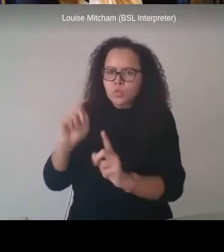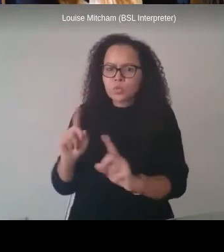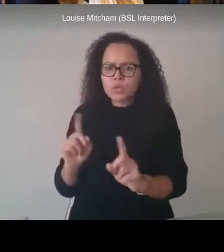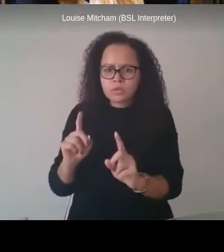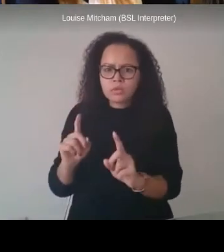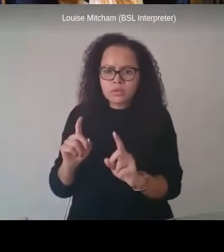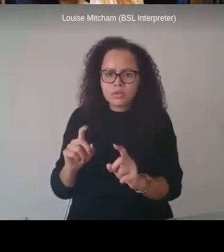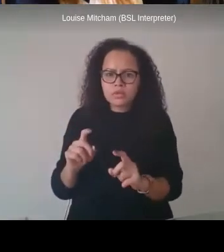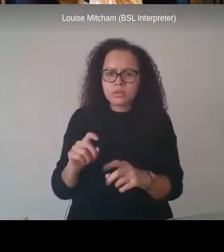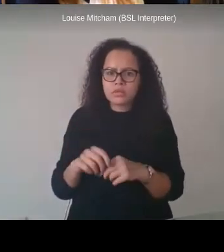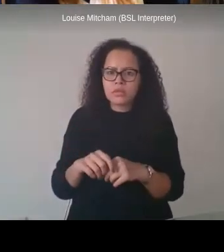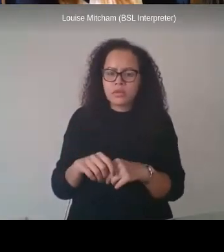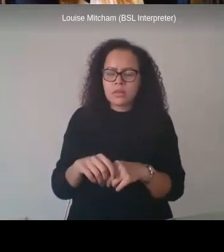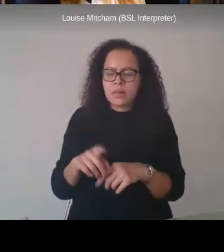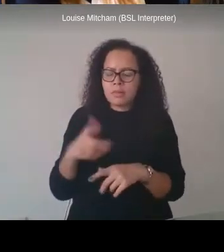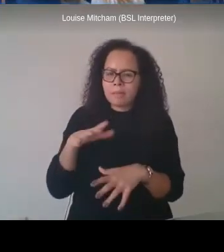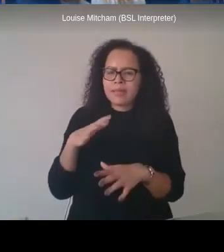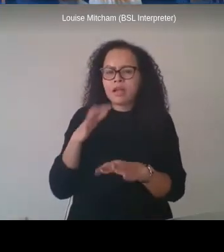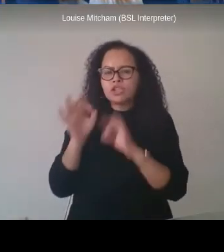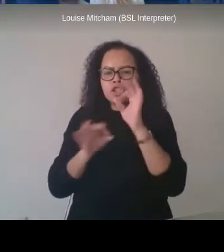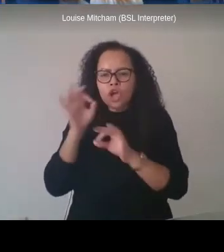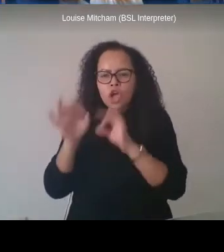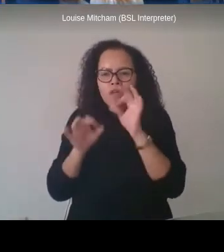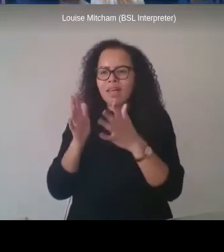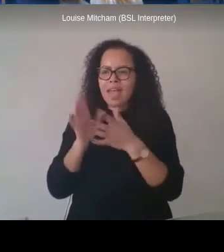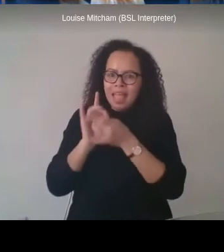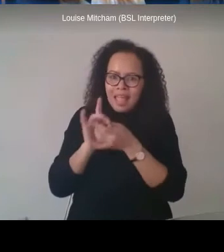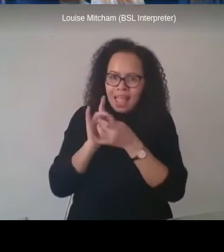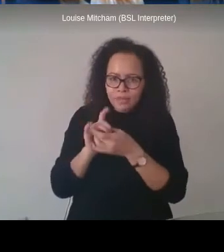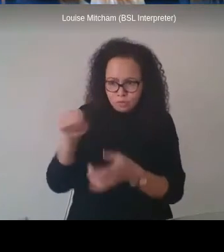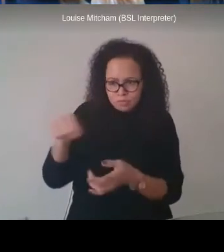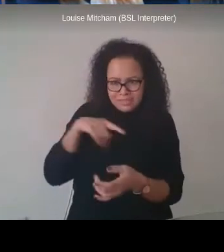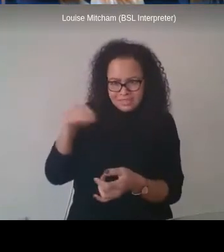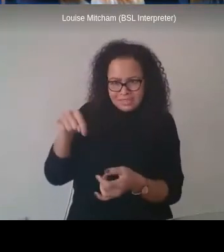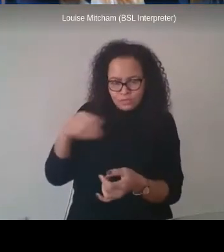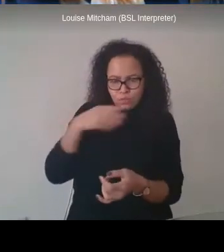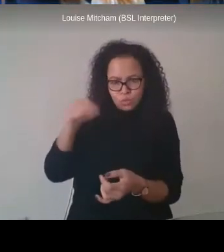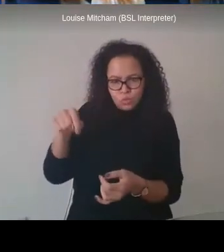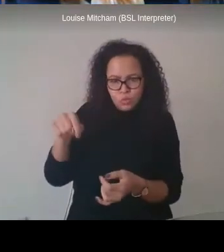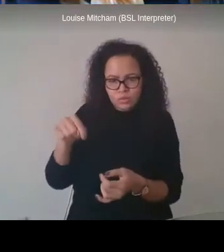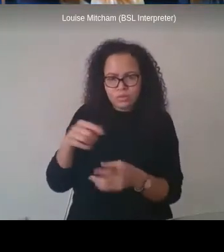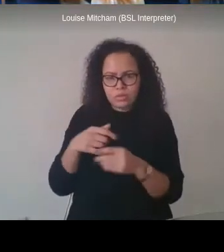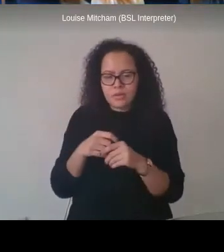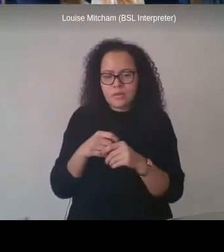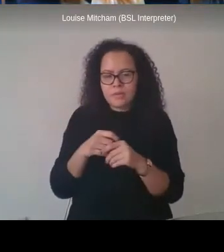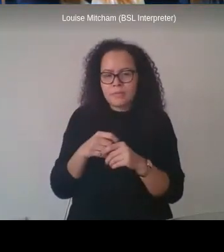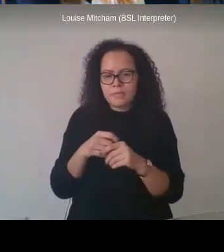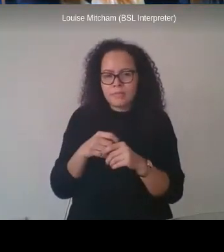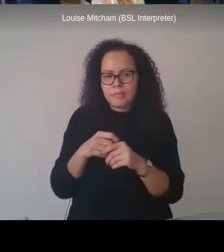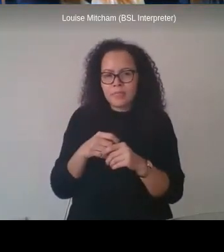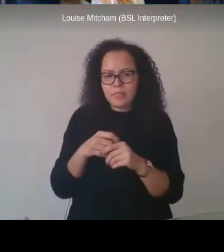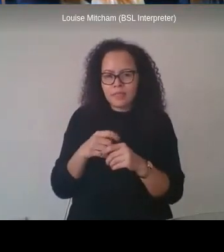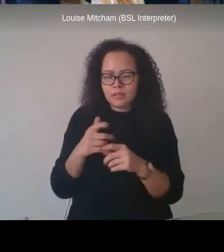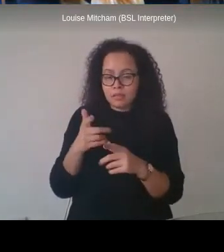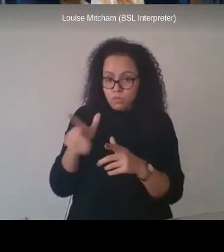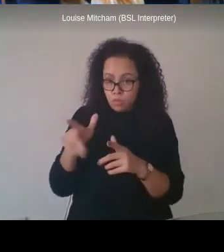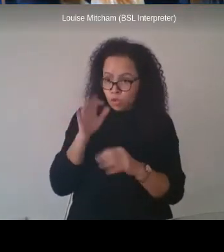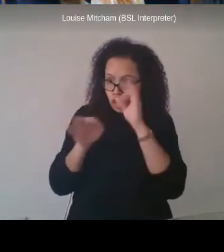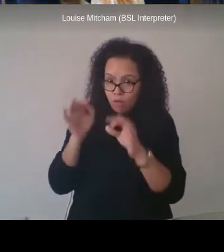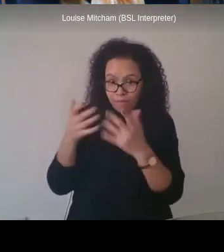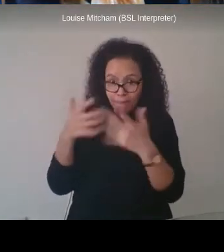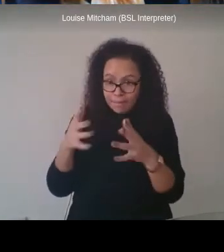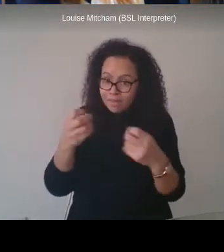where there's been pulse surveys and engagements with, you know, users or people. You know, did they ever get the feedback? did you